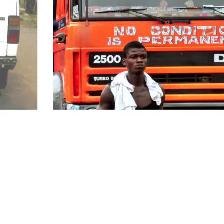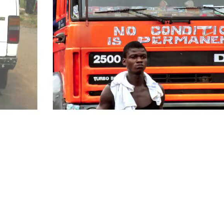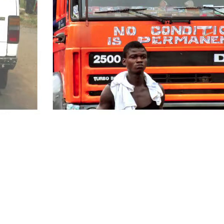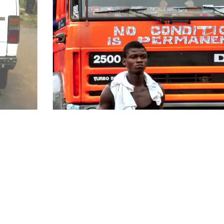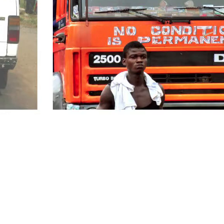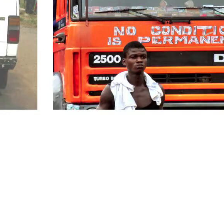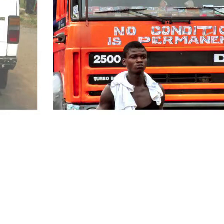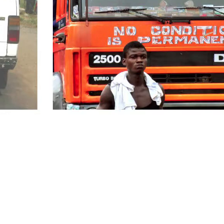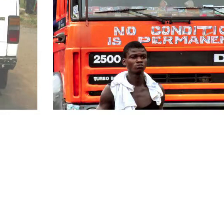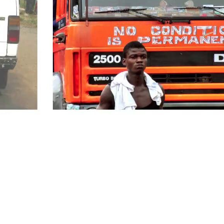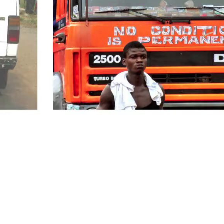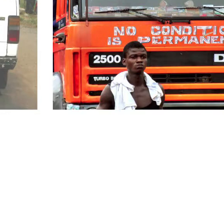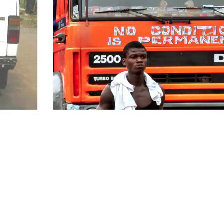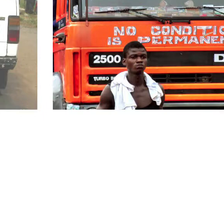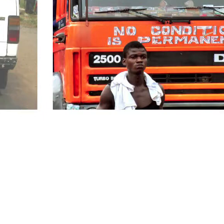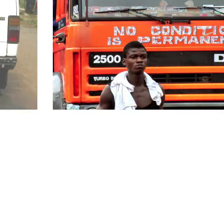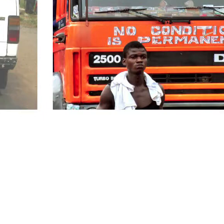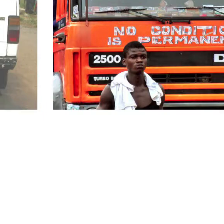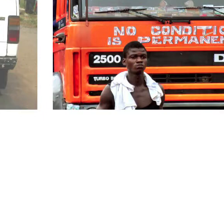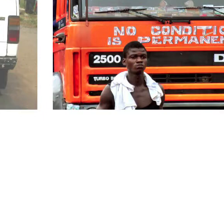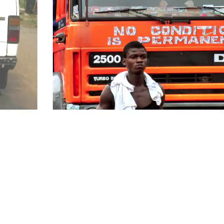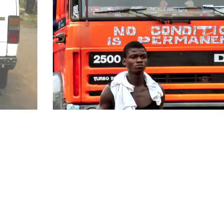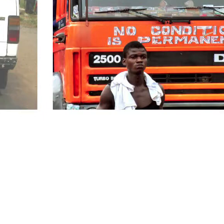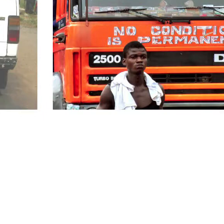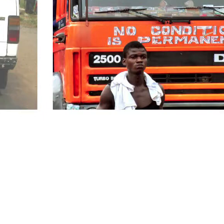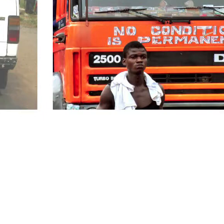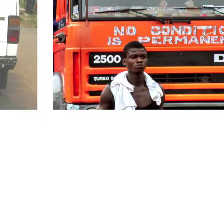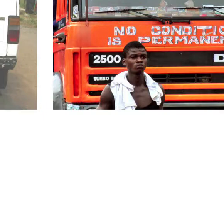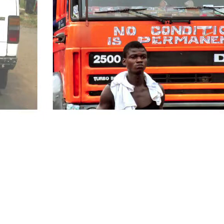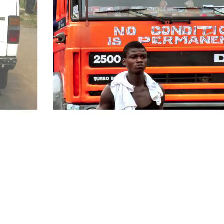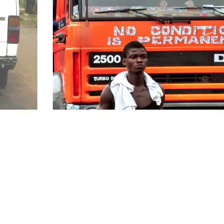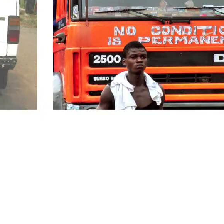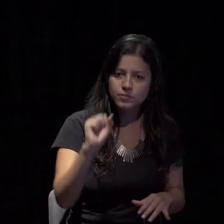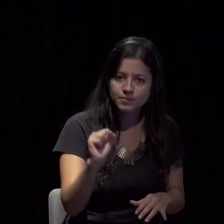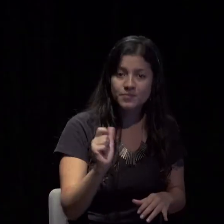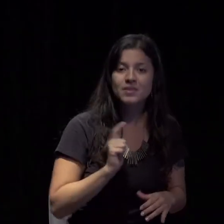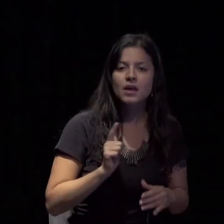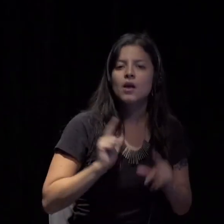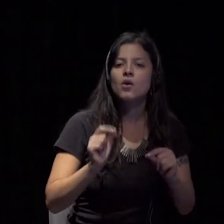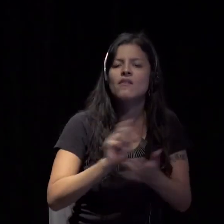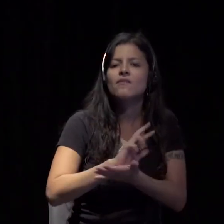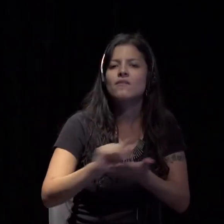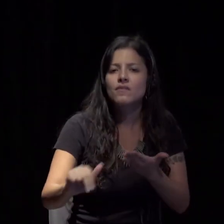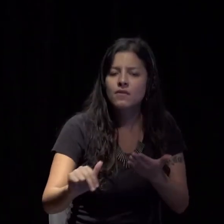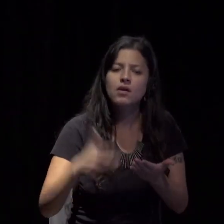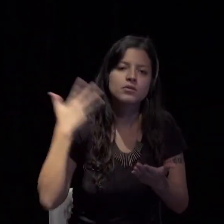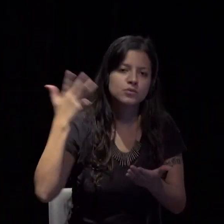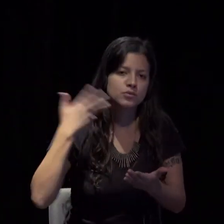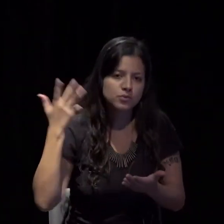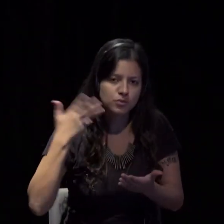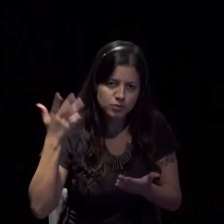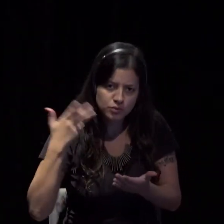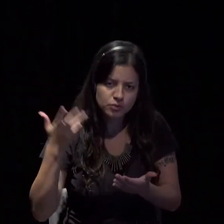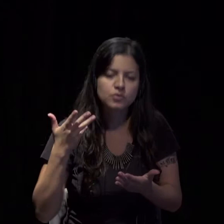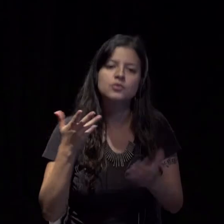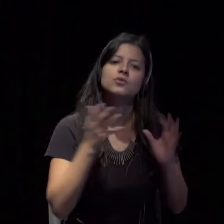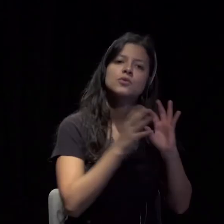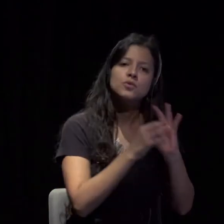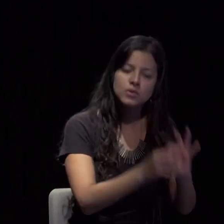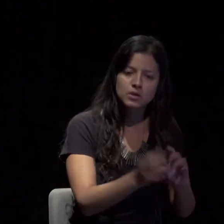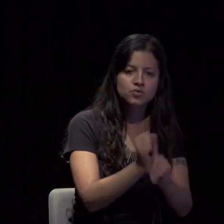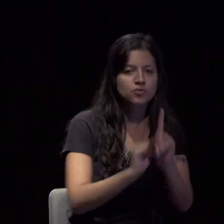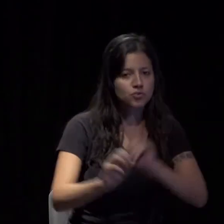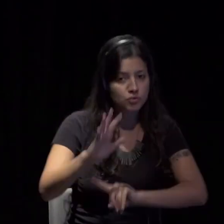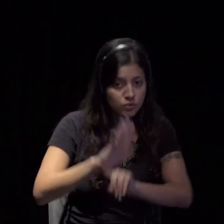wide range of social and discursive contexts, and we see some examples on the screen, by visual and